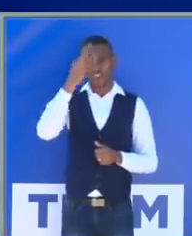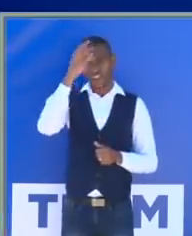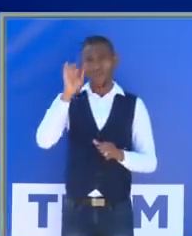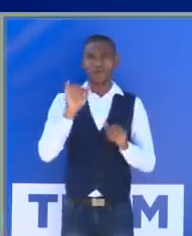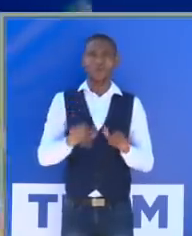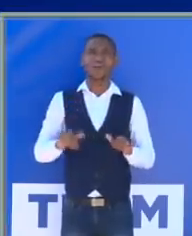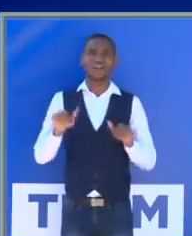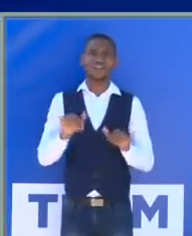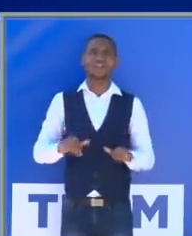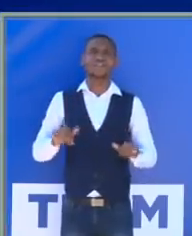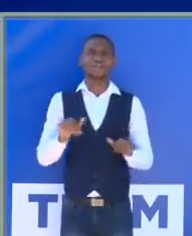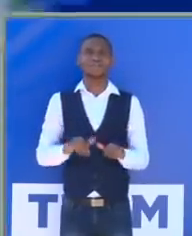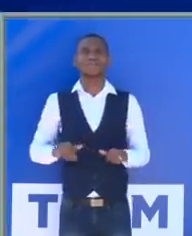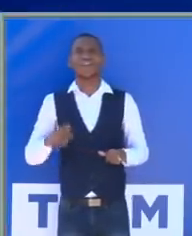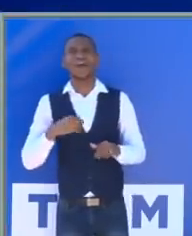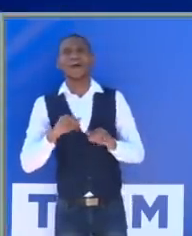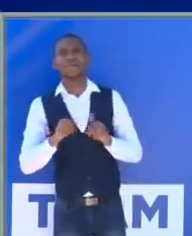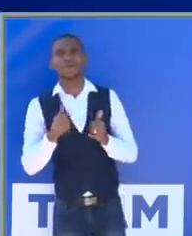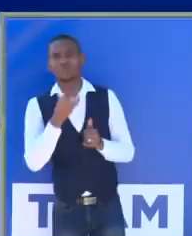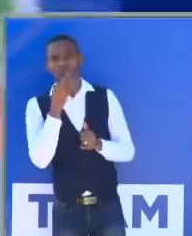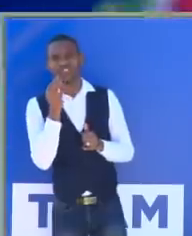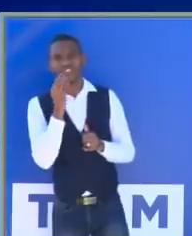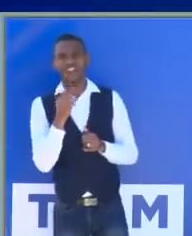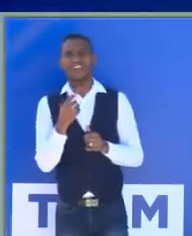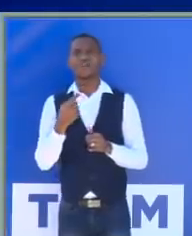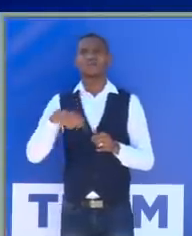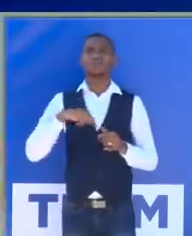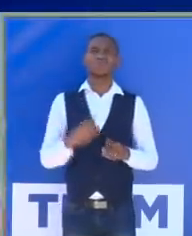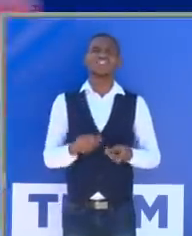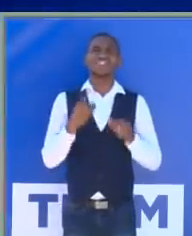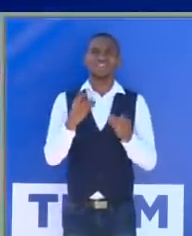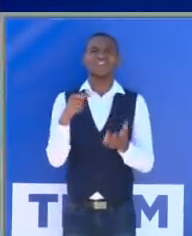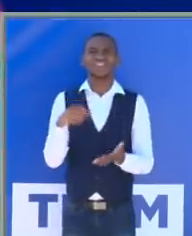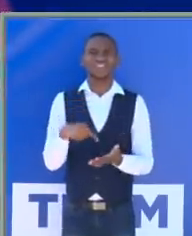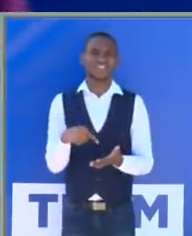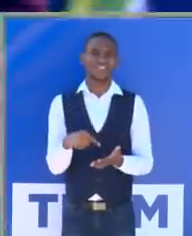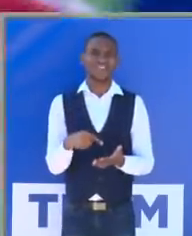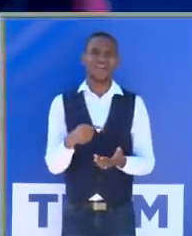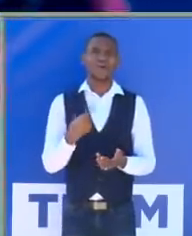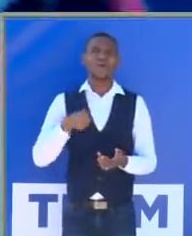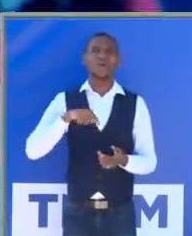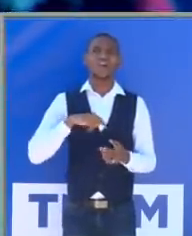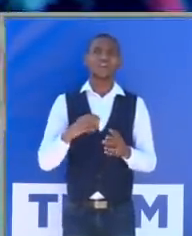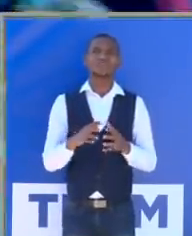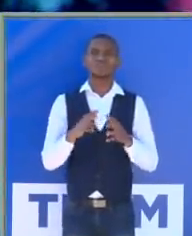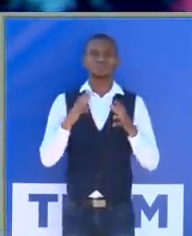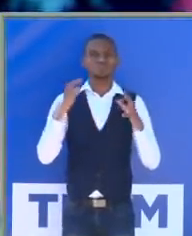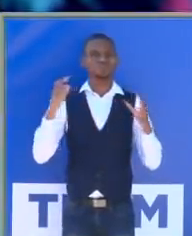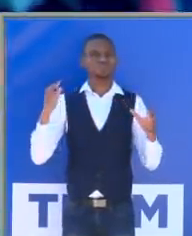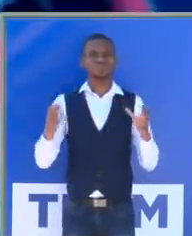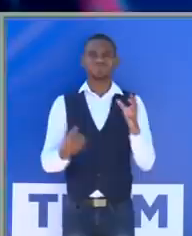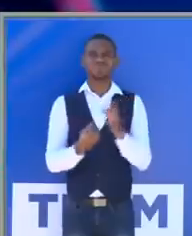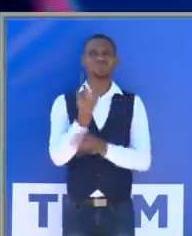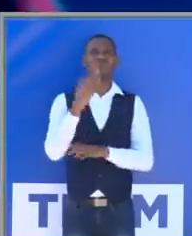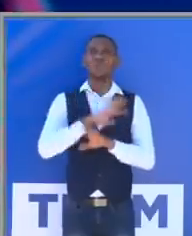waiting. I am ready to say we are ready to deliver this. We have grown. We are